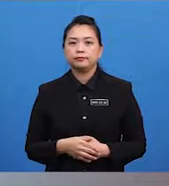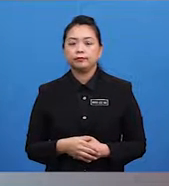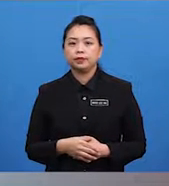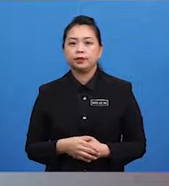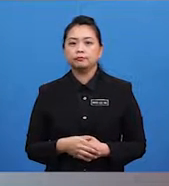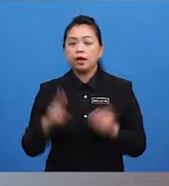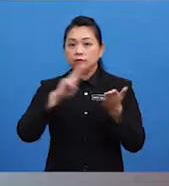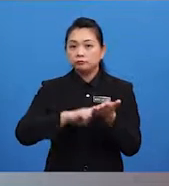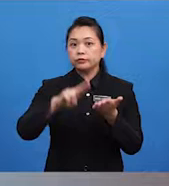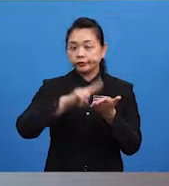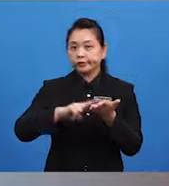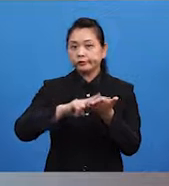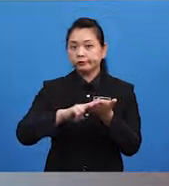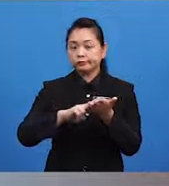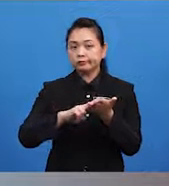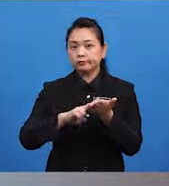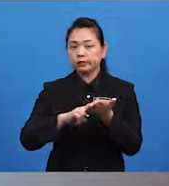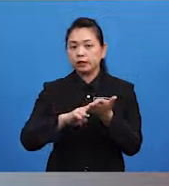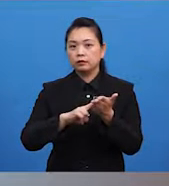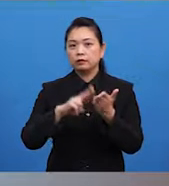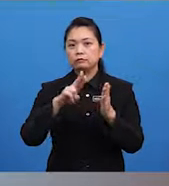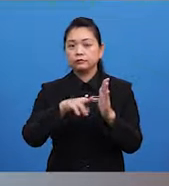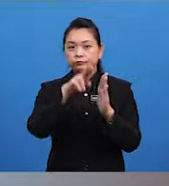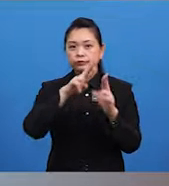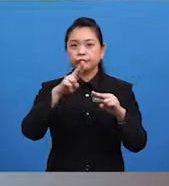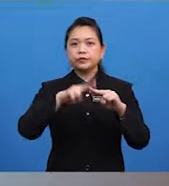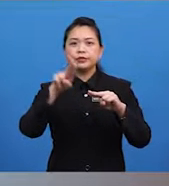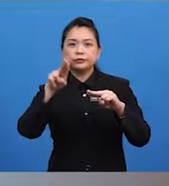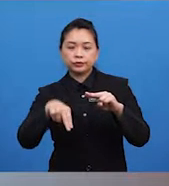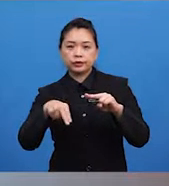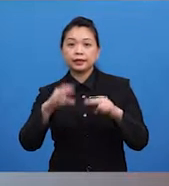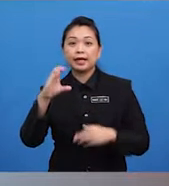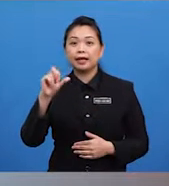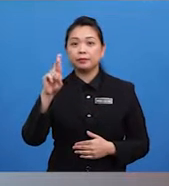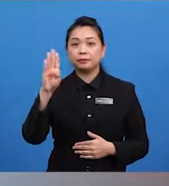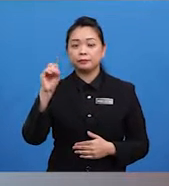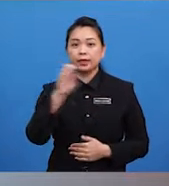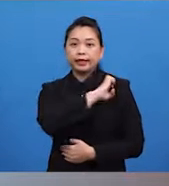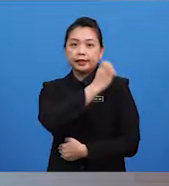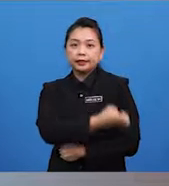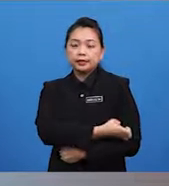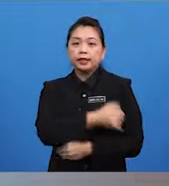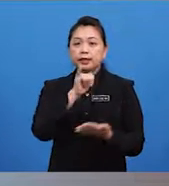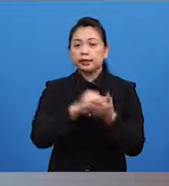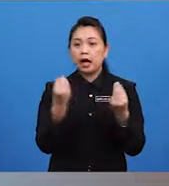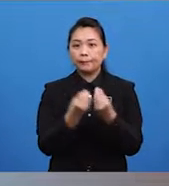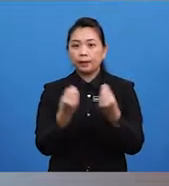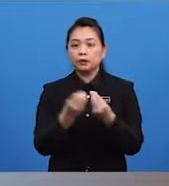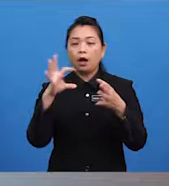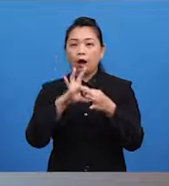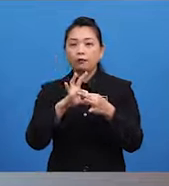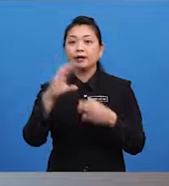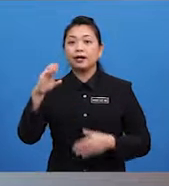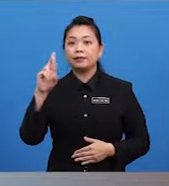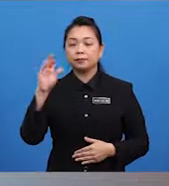Kindly read the text along with me. Reducing the carbon intensity of energy, that is, the amount of